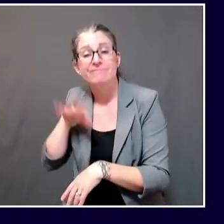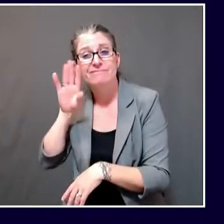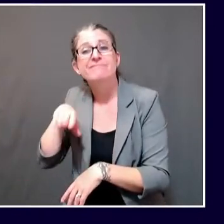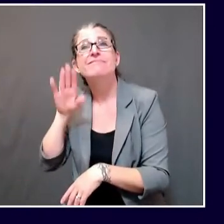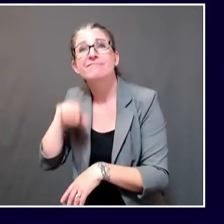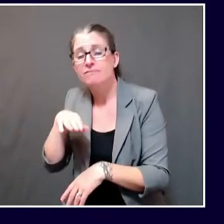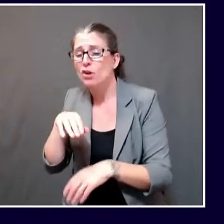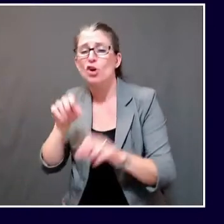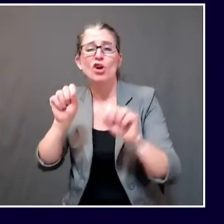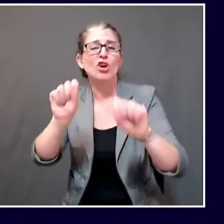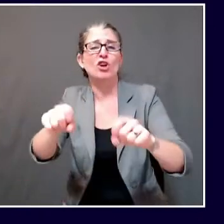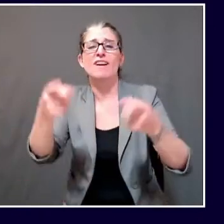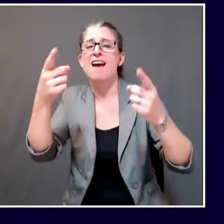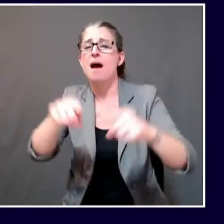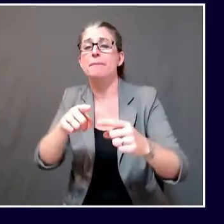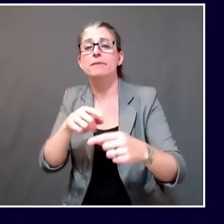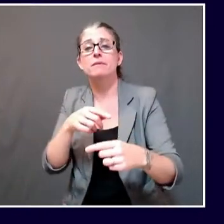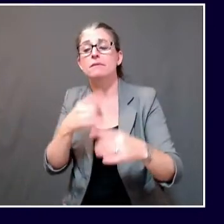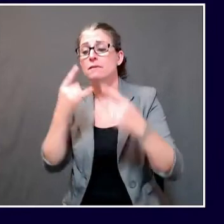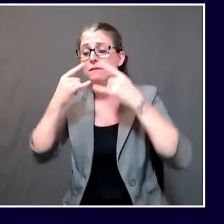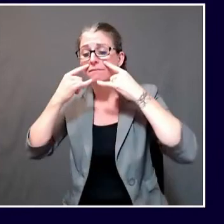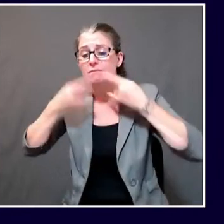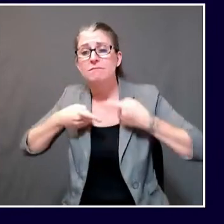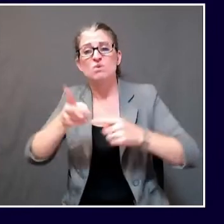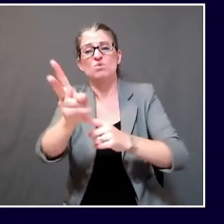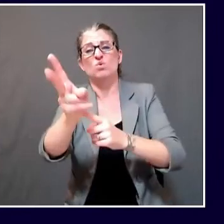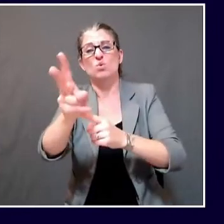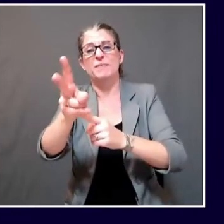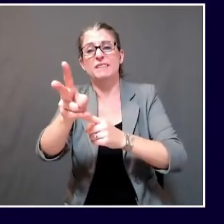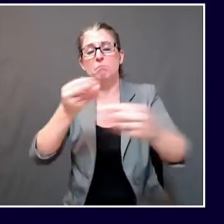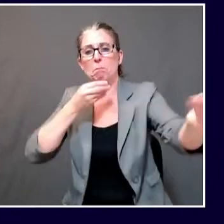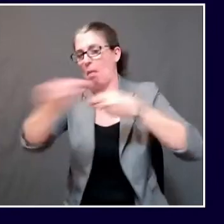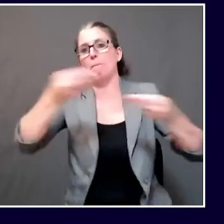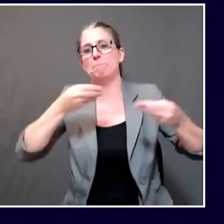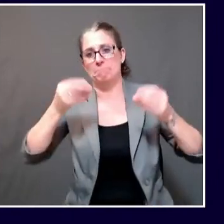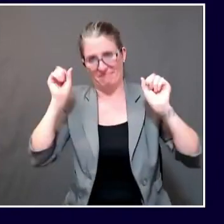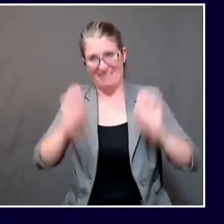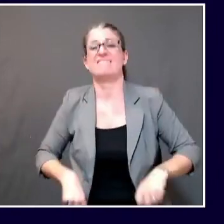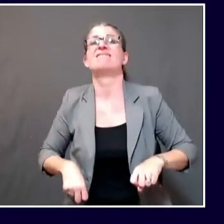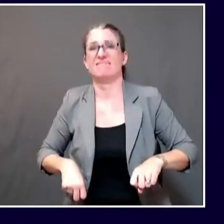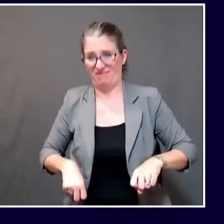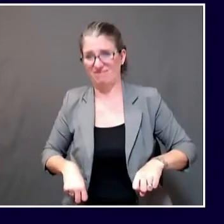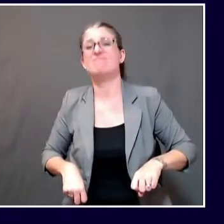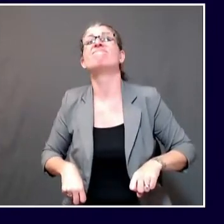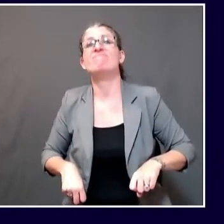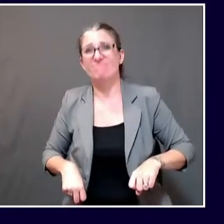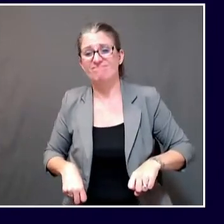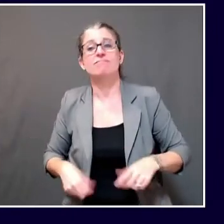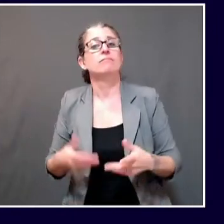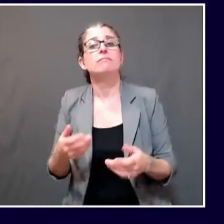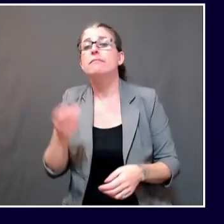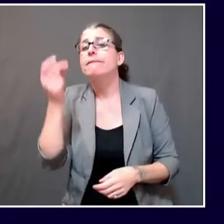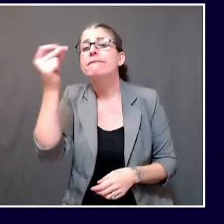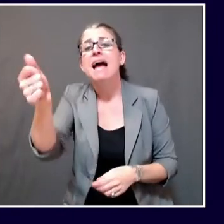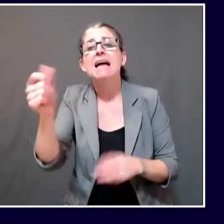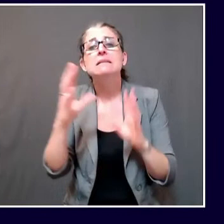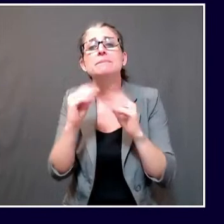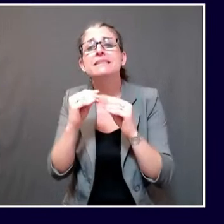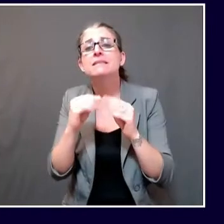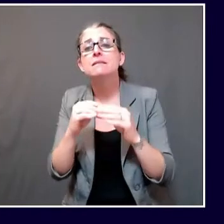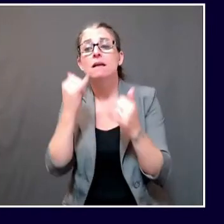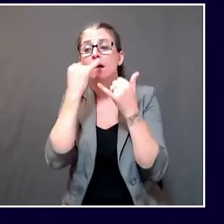times when face covering use was not as fastidious as it perhaps should have been, that can lead to transmission. Thank you.